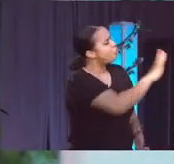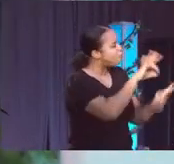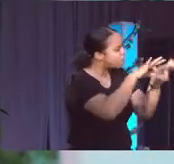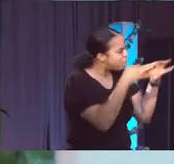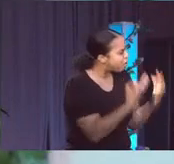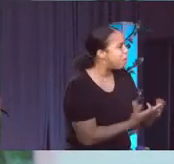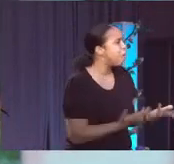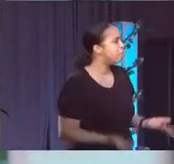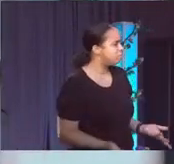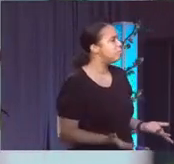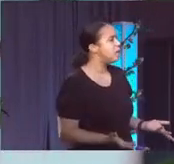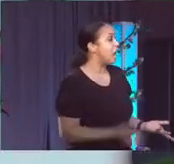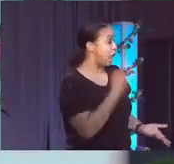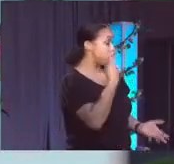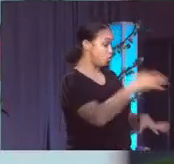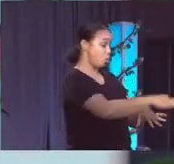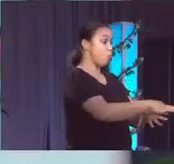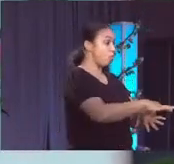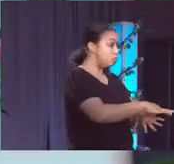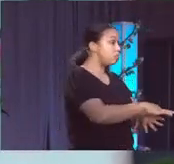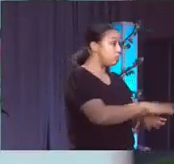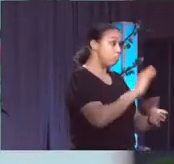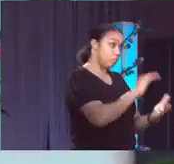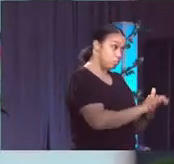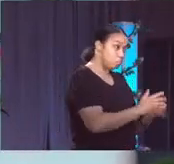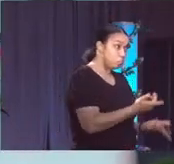family. I see your wedding ring on.